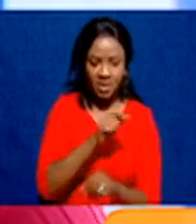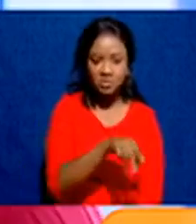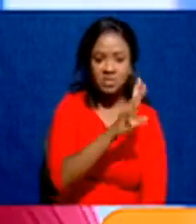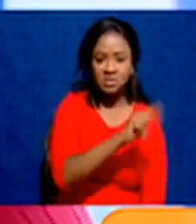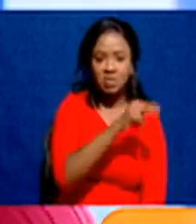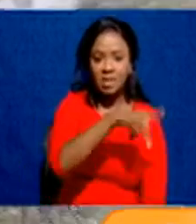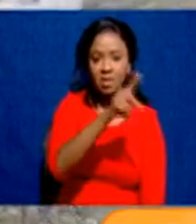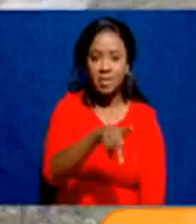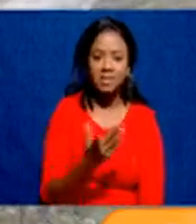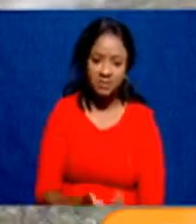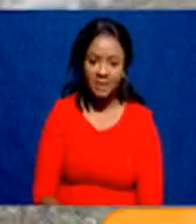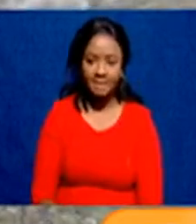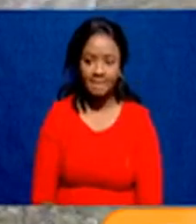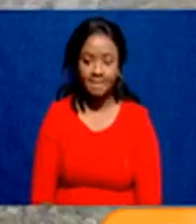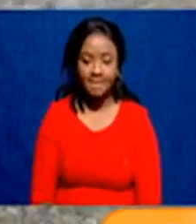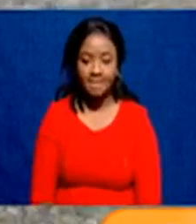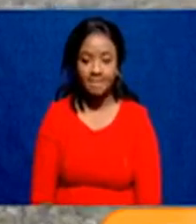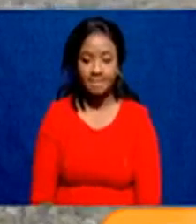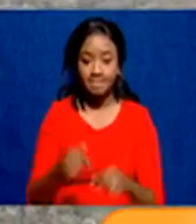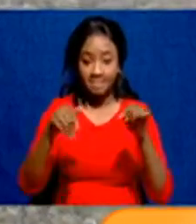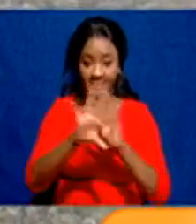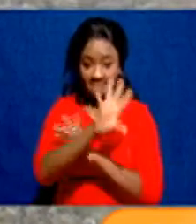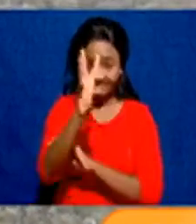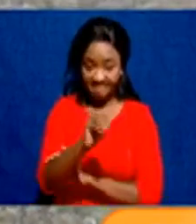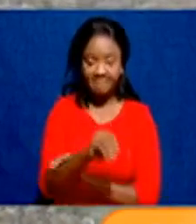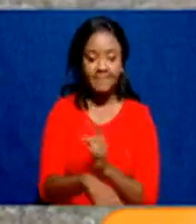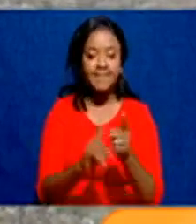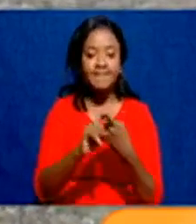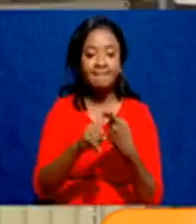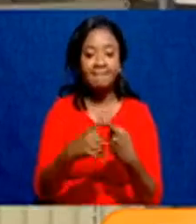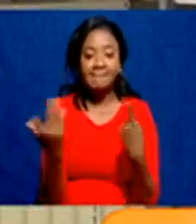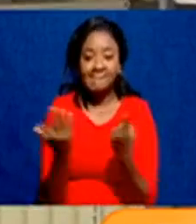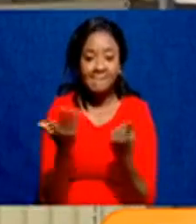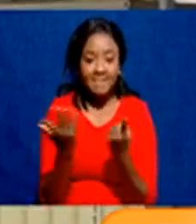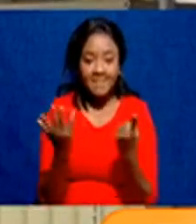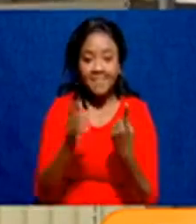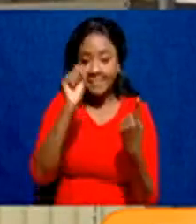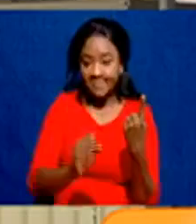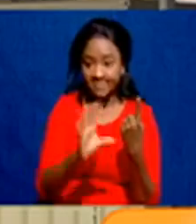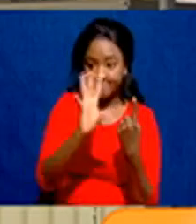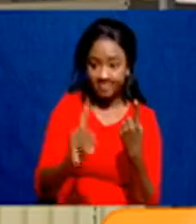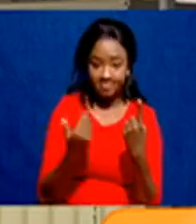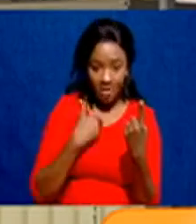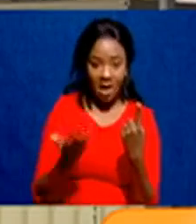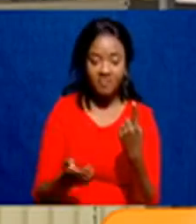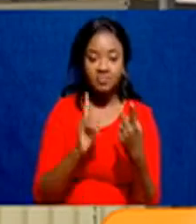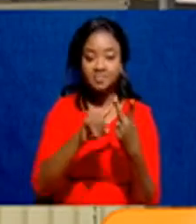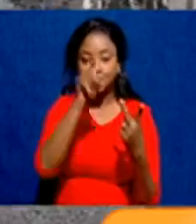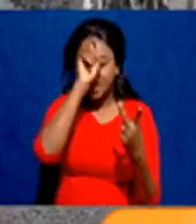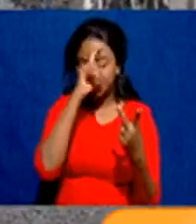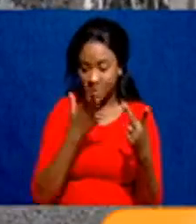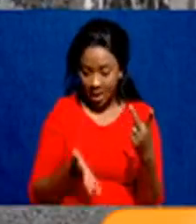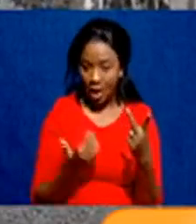or sustainable development. In Africa, nuclear power plants are to be found only in South Africa, with Egypt